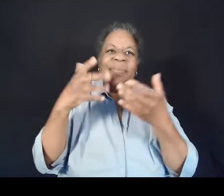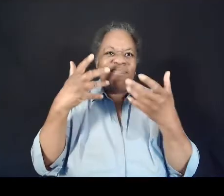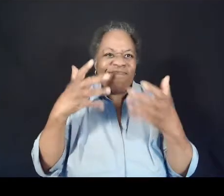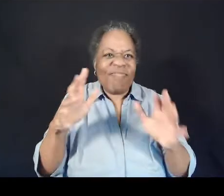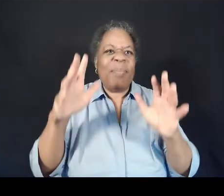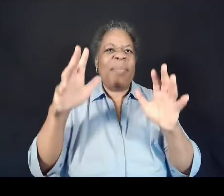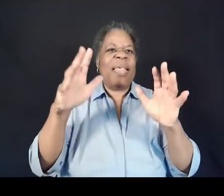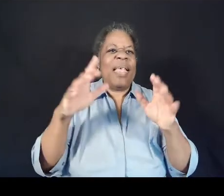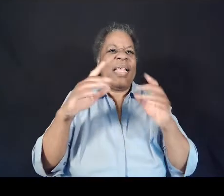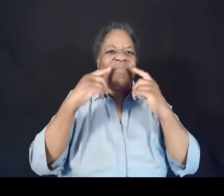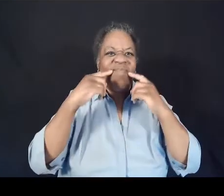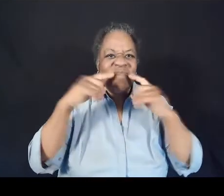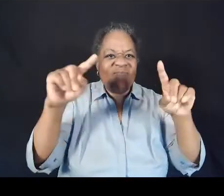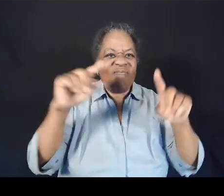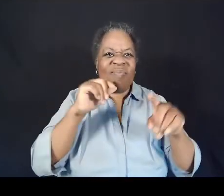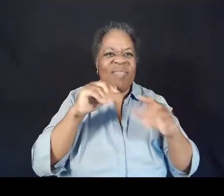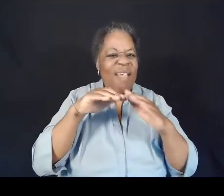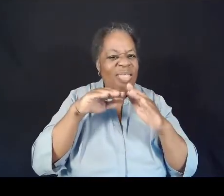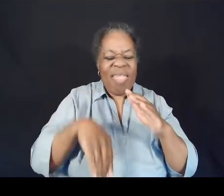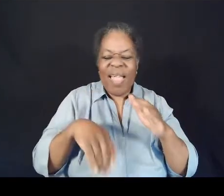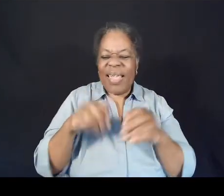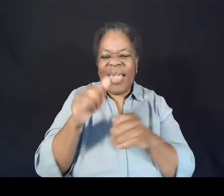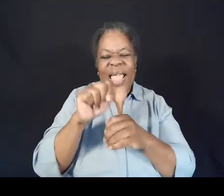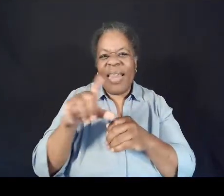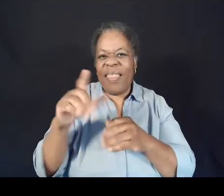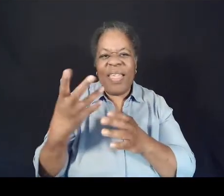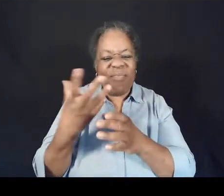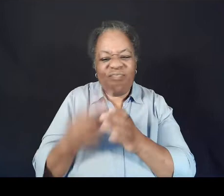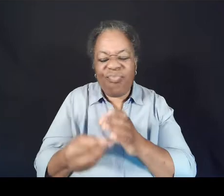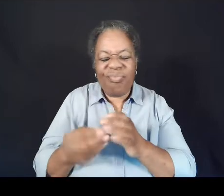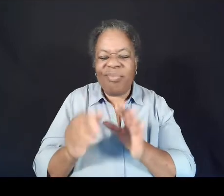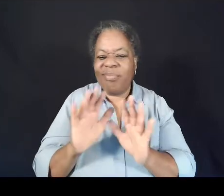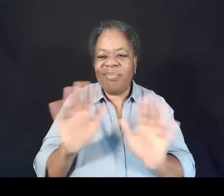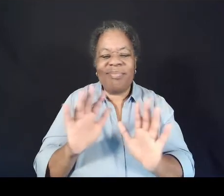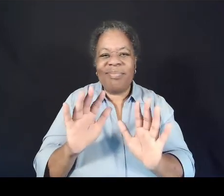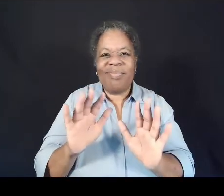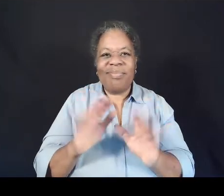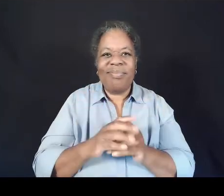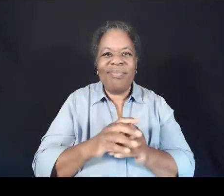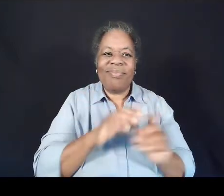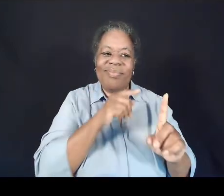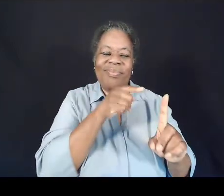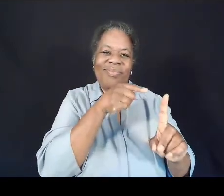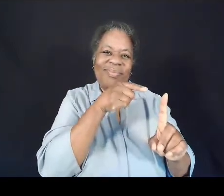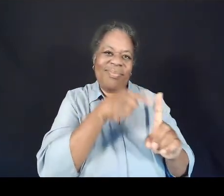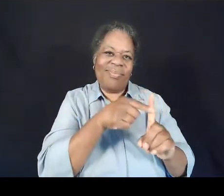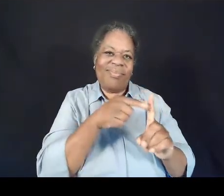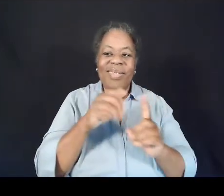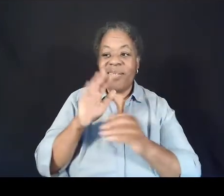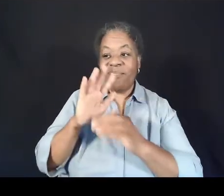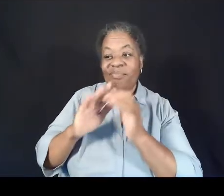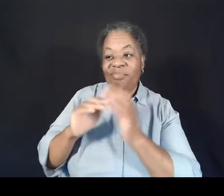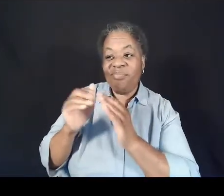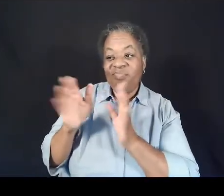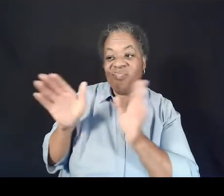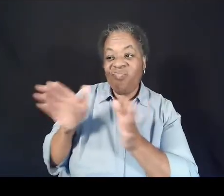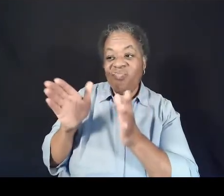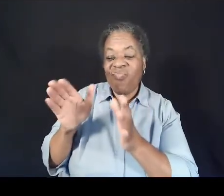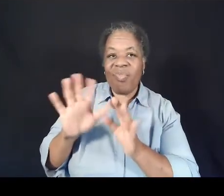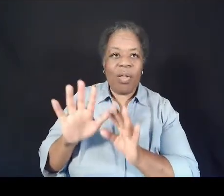anything. Well, like I said, not much of a bedside manner. So, you're in the